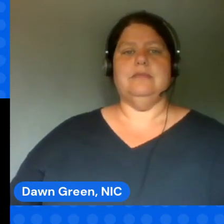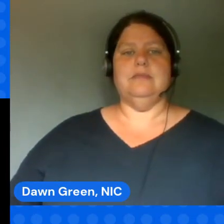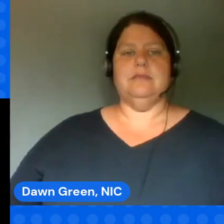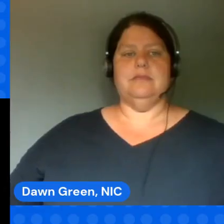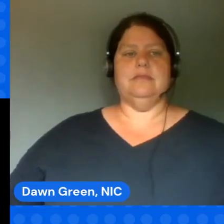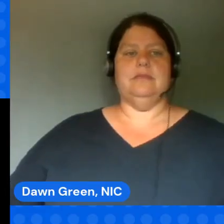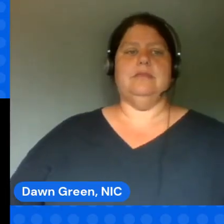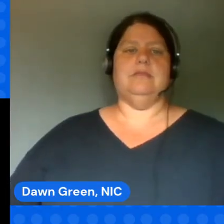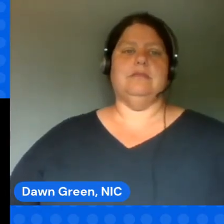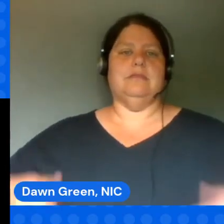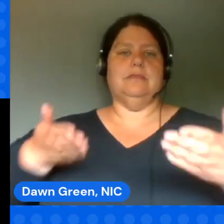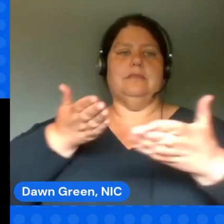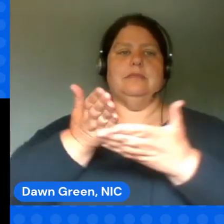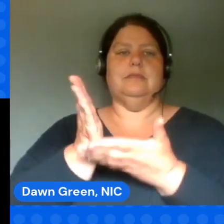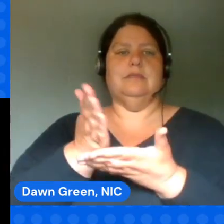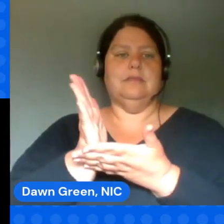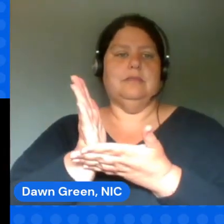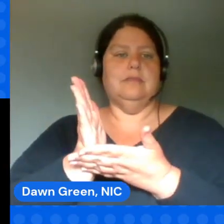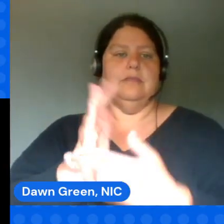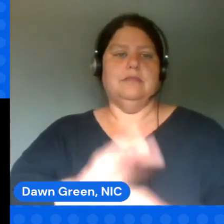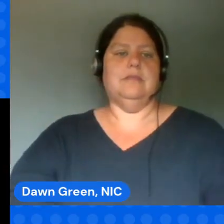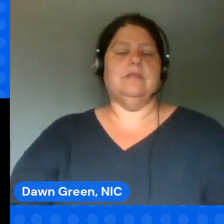All right.